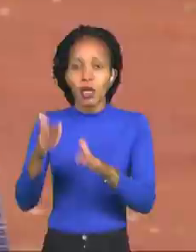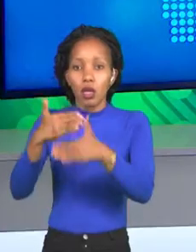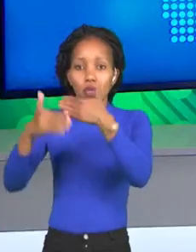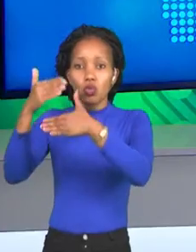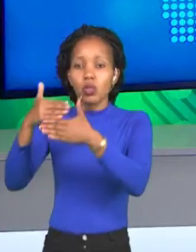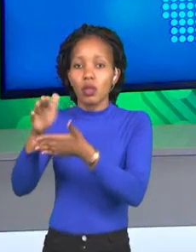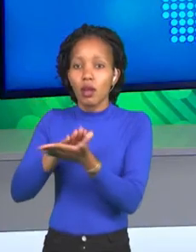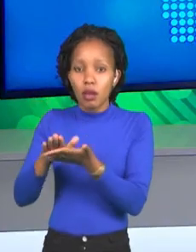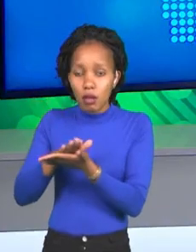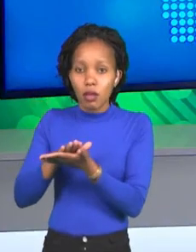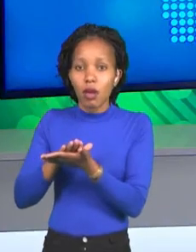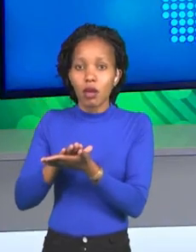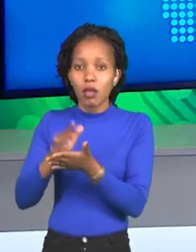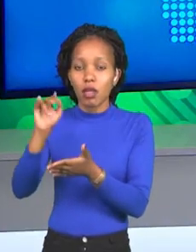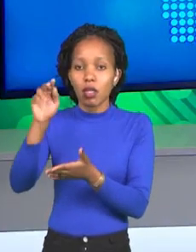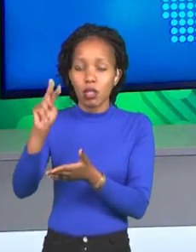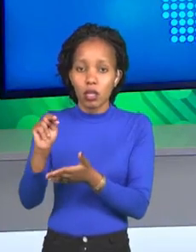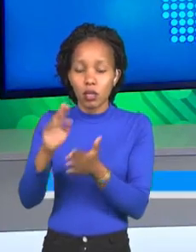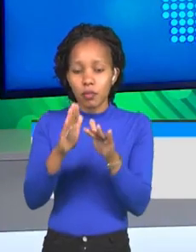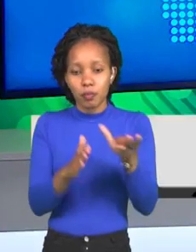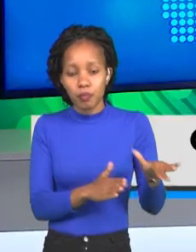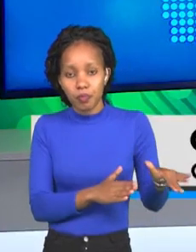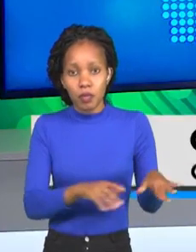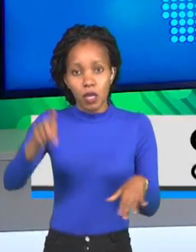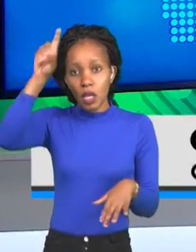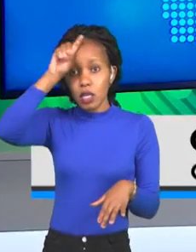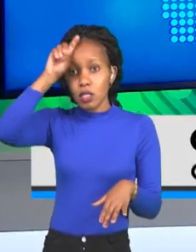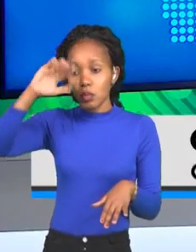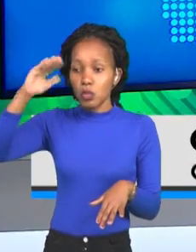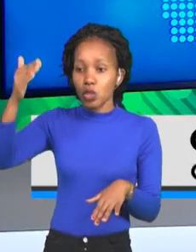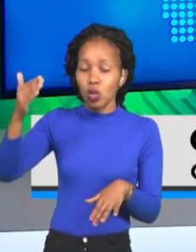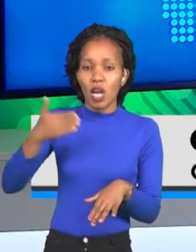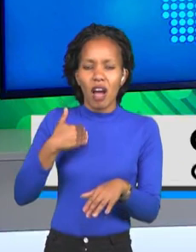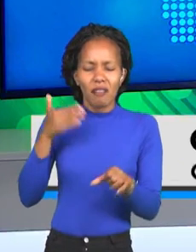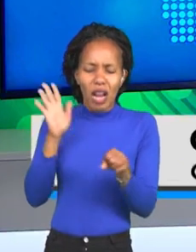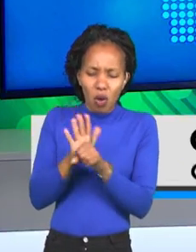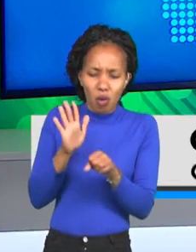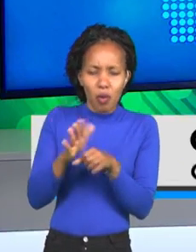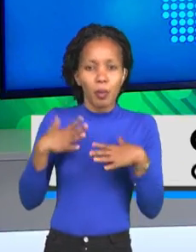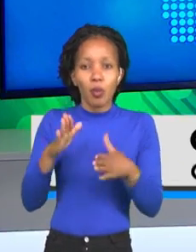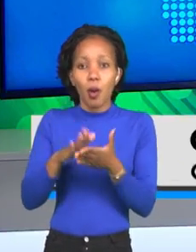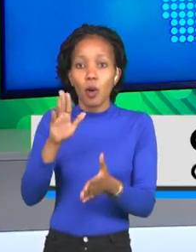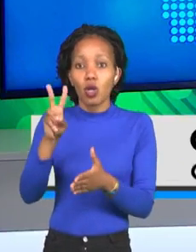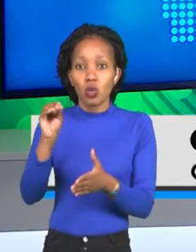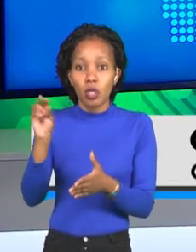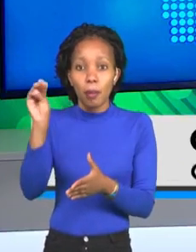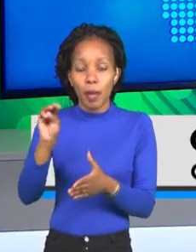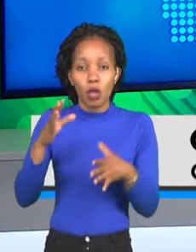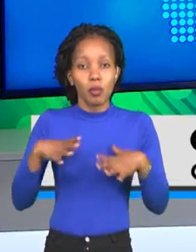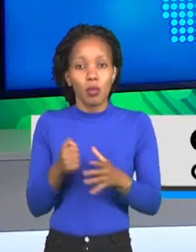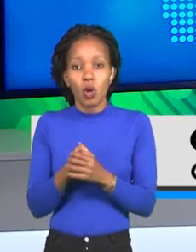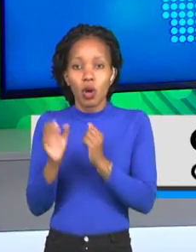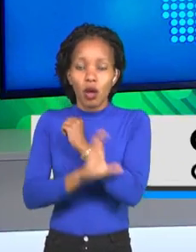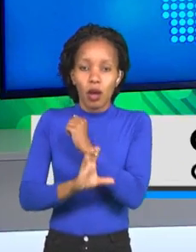Iten. Egypt's capital city, Cairo, is an overpopulated megacity of more than 20 million people. The